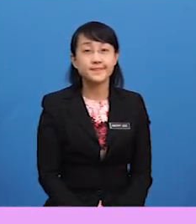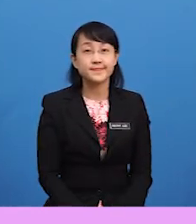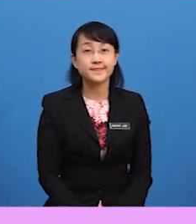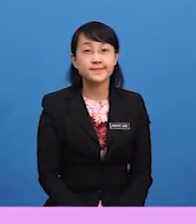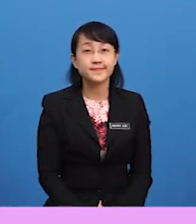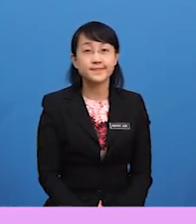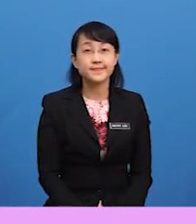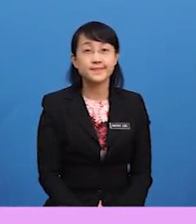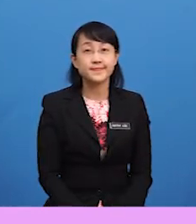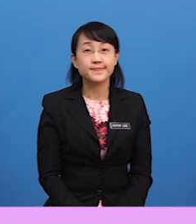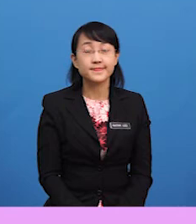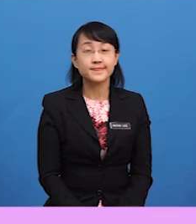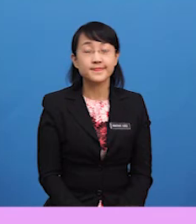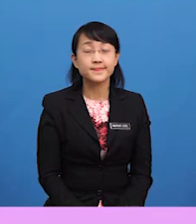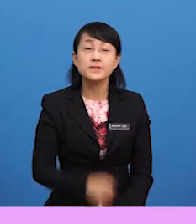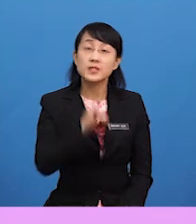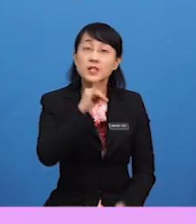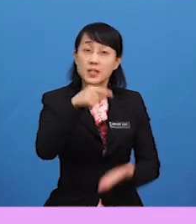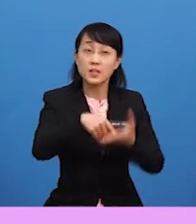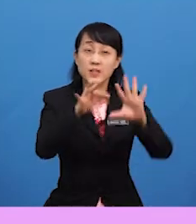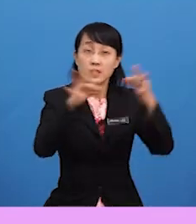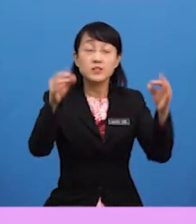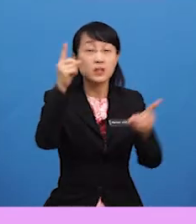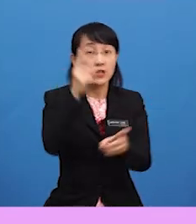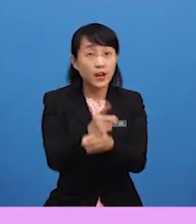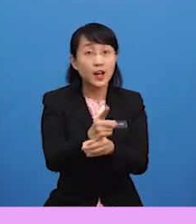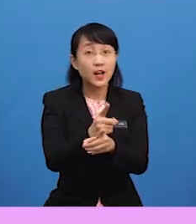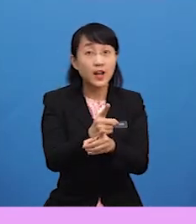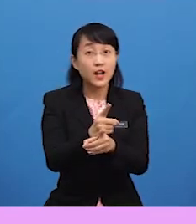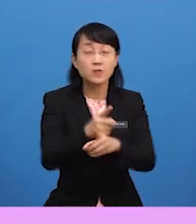fever. Is this sentence correct?